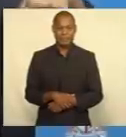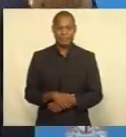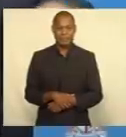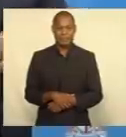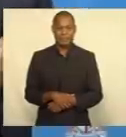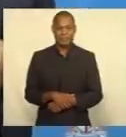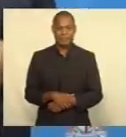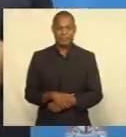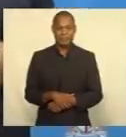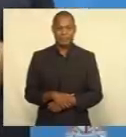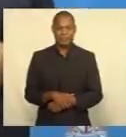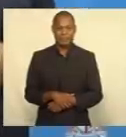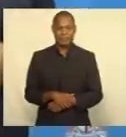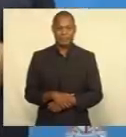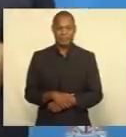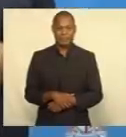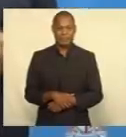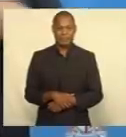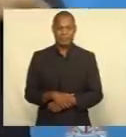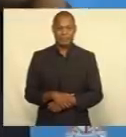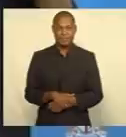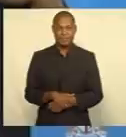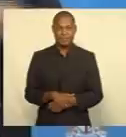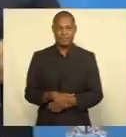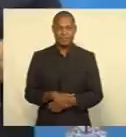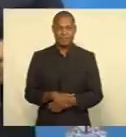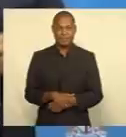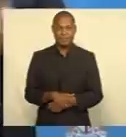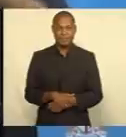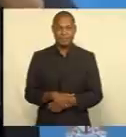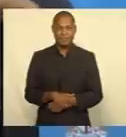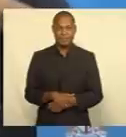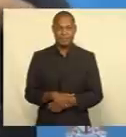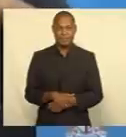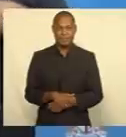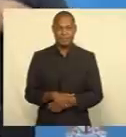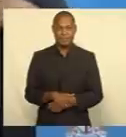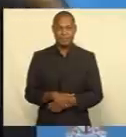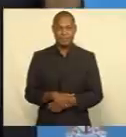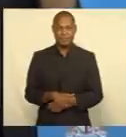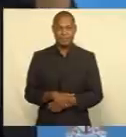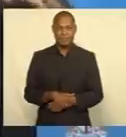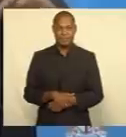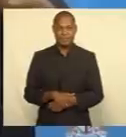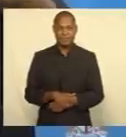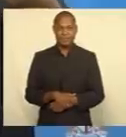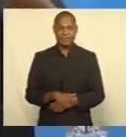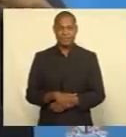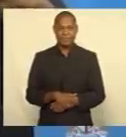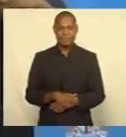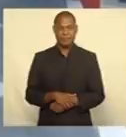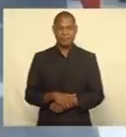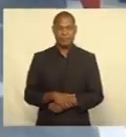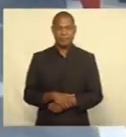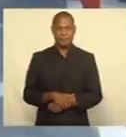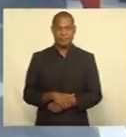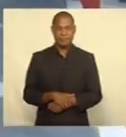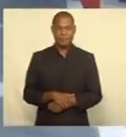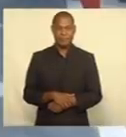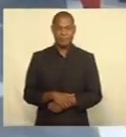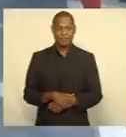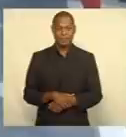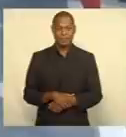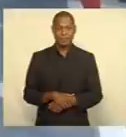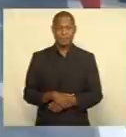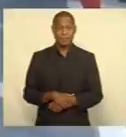We cannot afford to turn a crowded market into the next center of an epicenter.